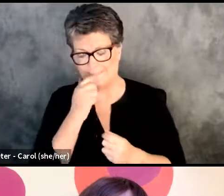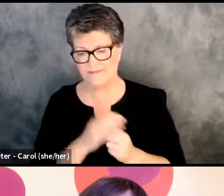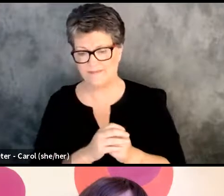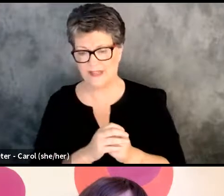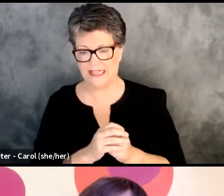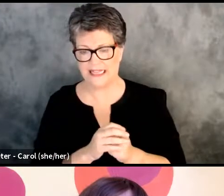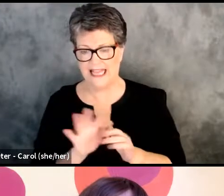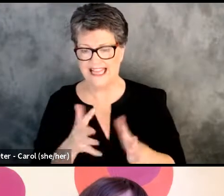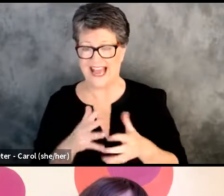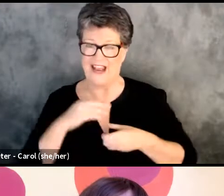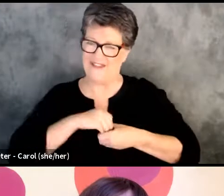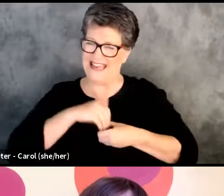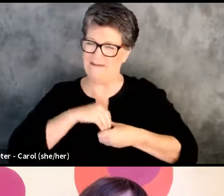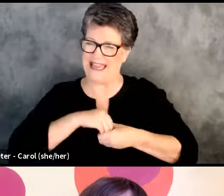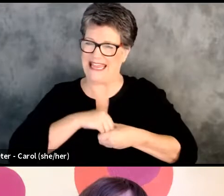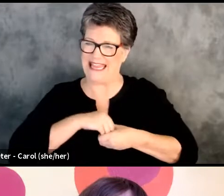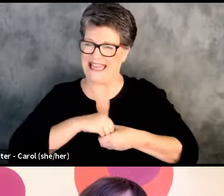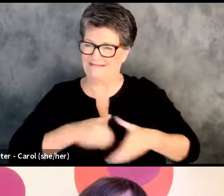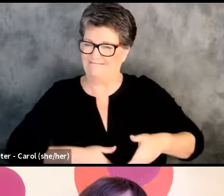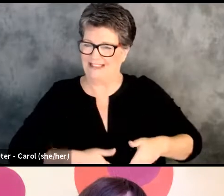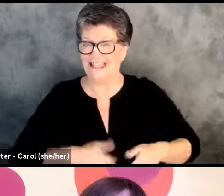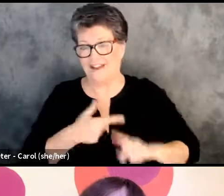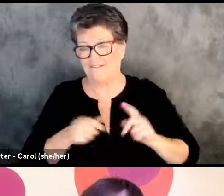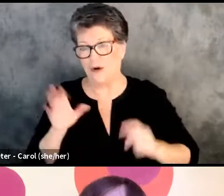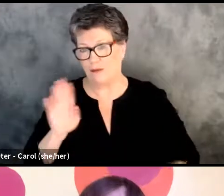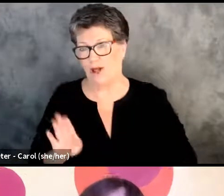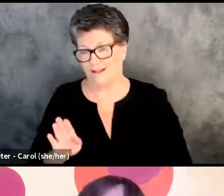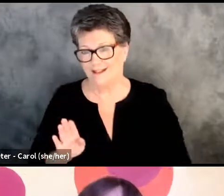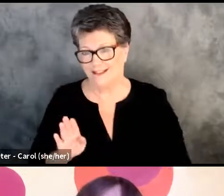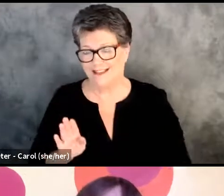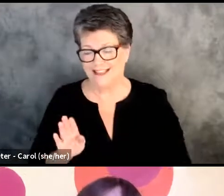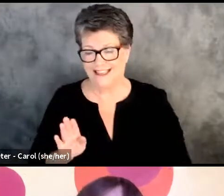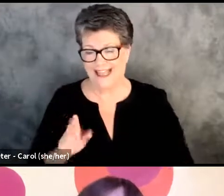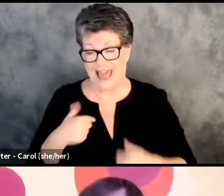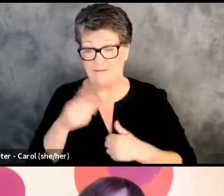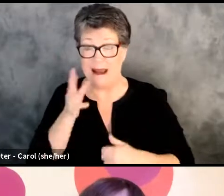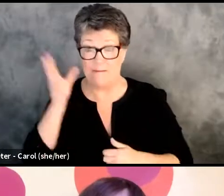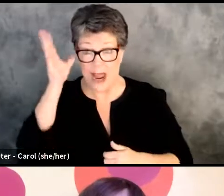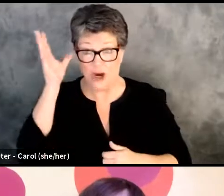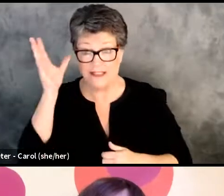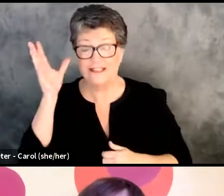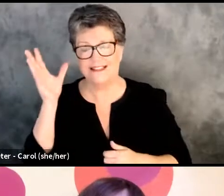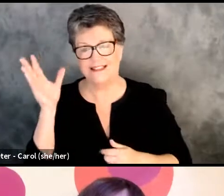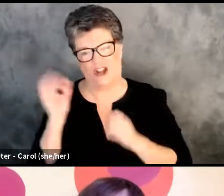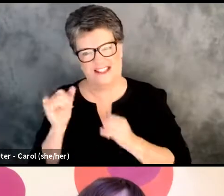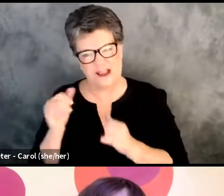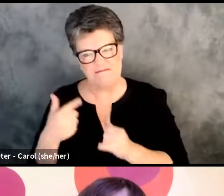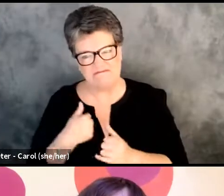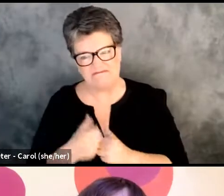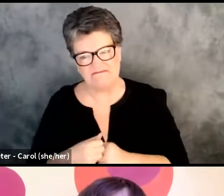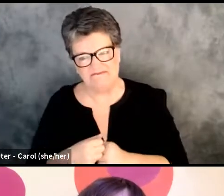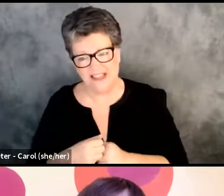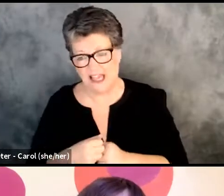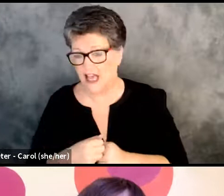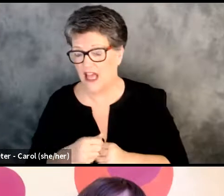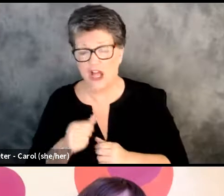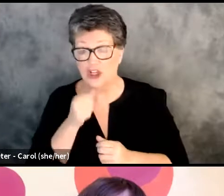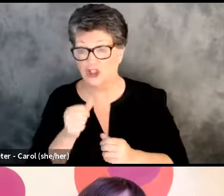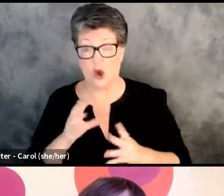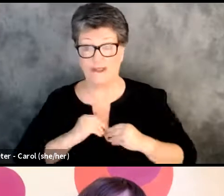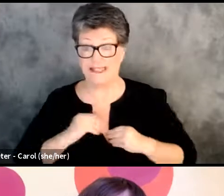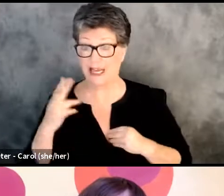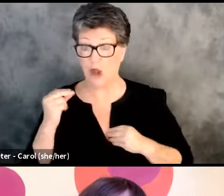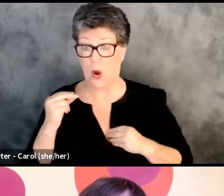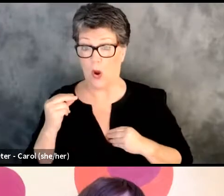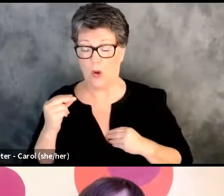kind of in me because I'm from Brooklyn and because my parents were very much like this. Don't take no